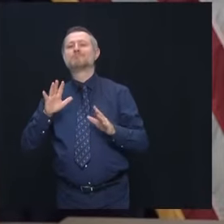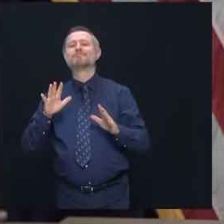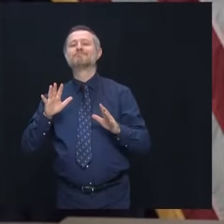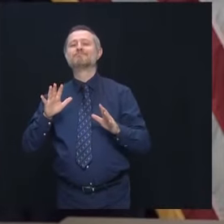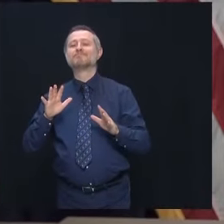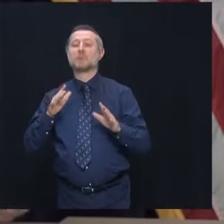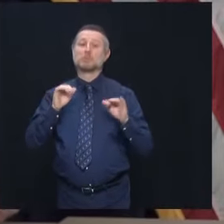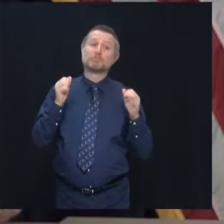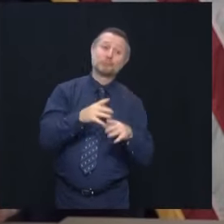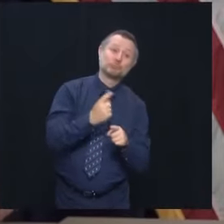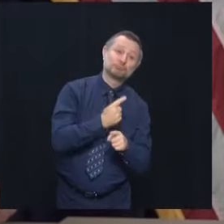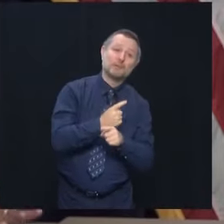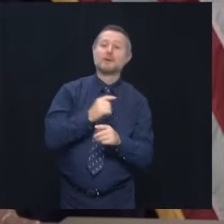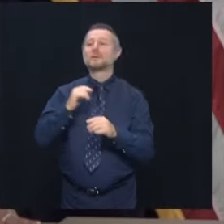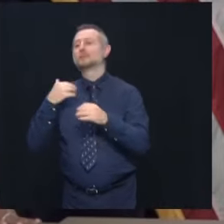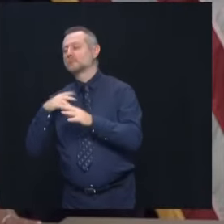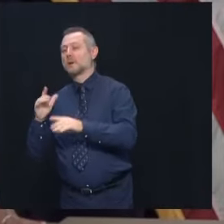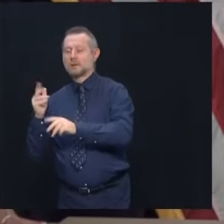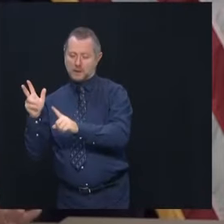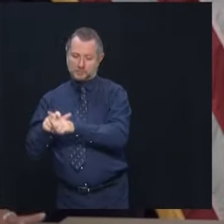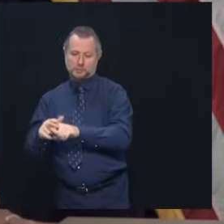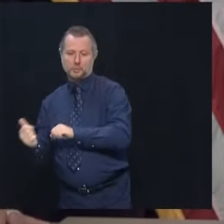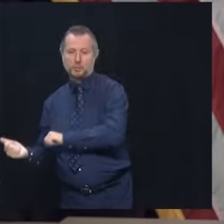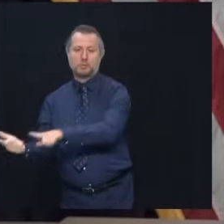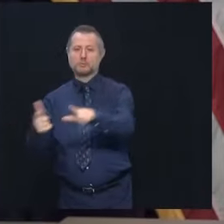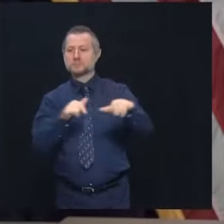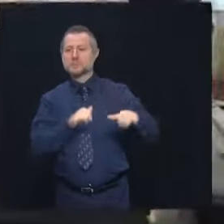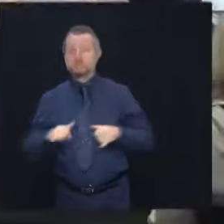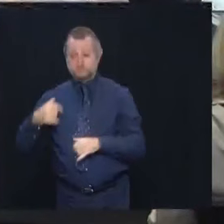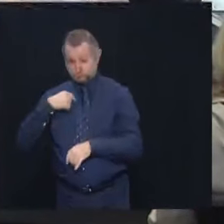law would be applied evenly throughout. Does that make sense?